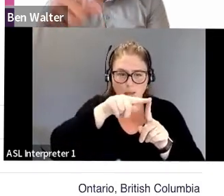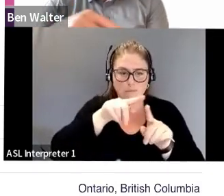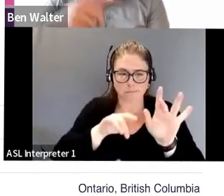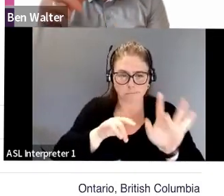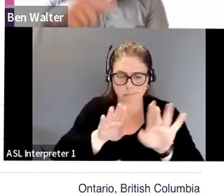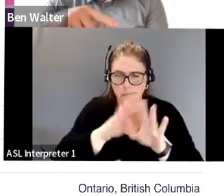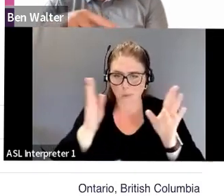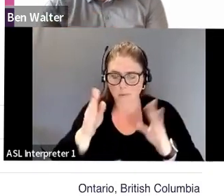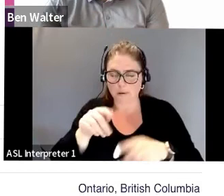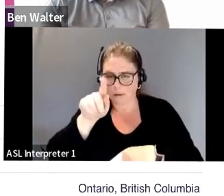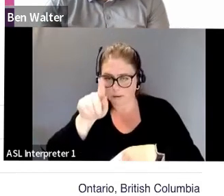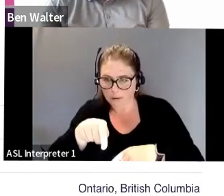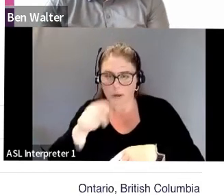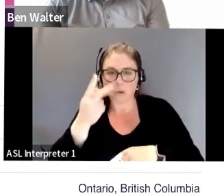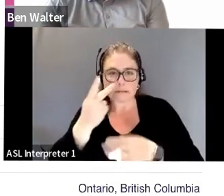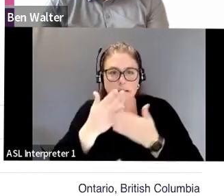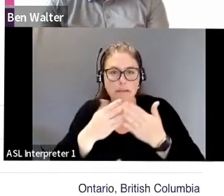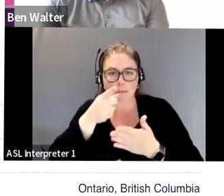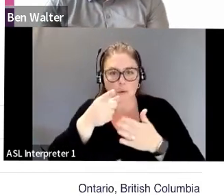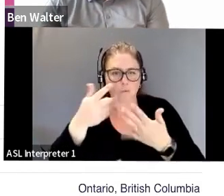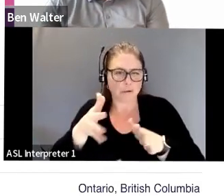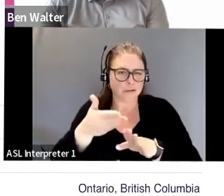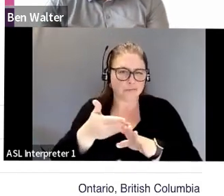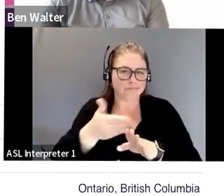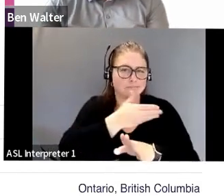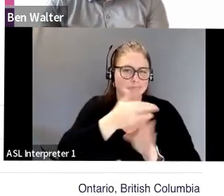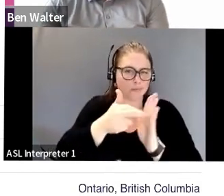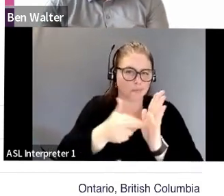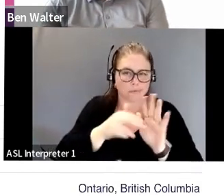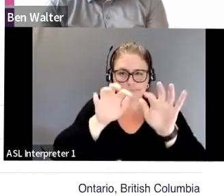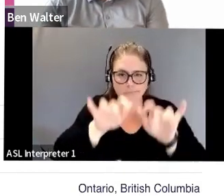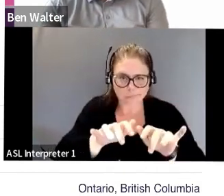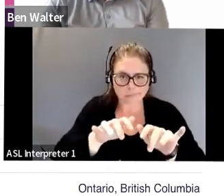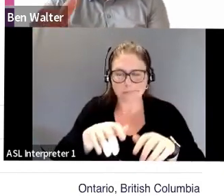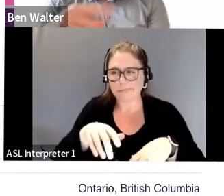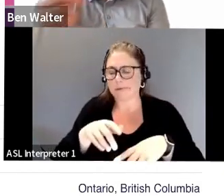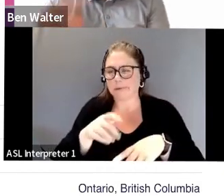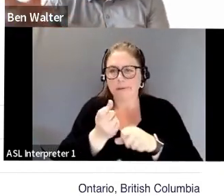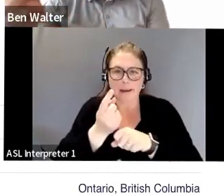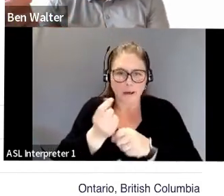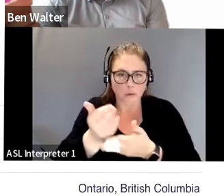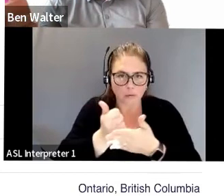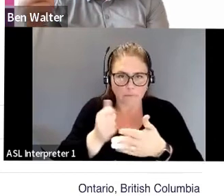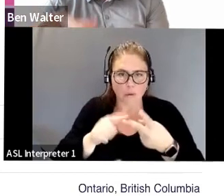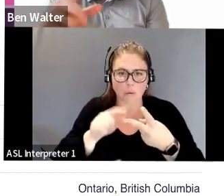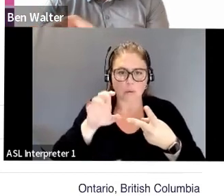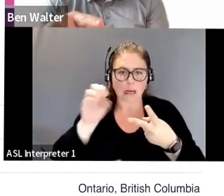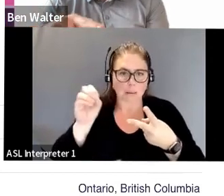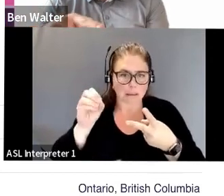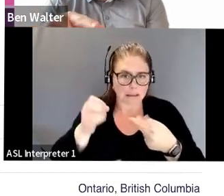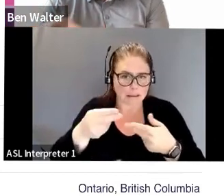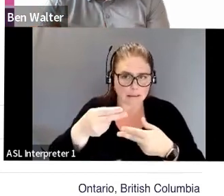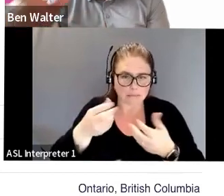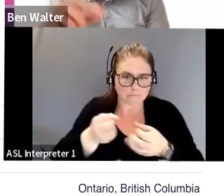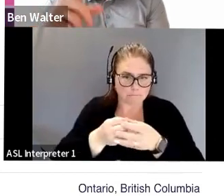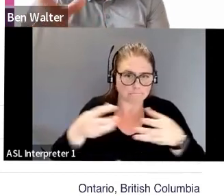details that you filled in up front, right? So incorporation status, company size, annual revenue, these are things you fill in when you're building your